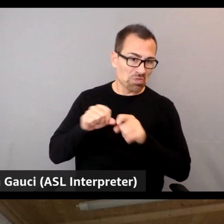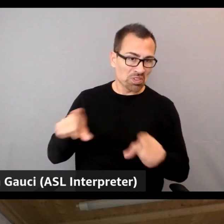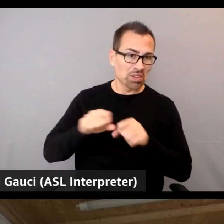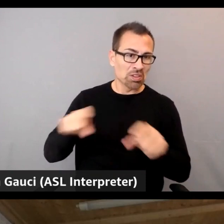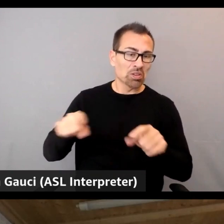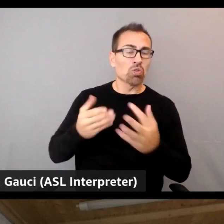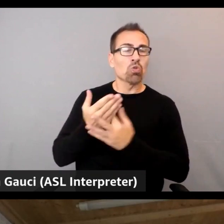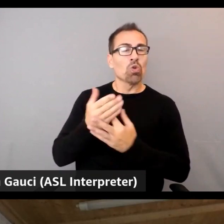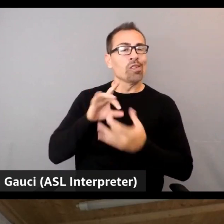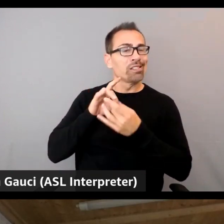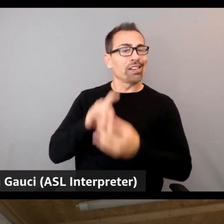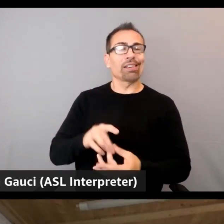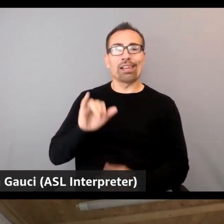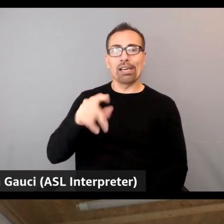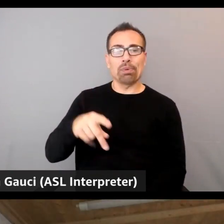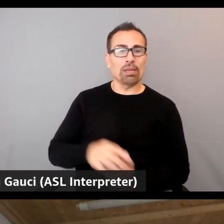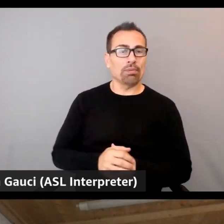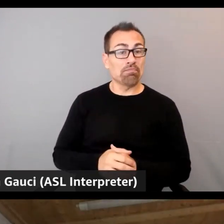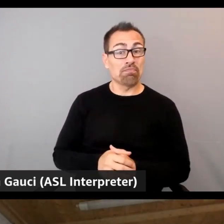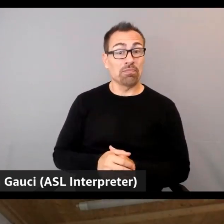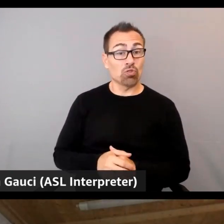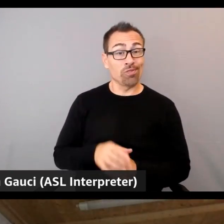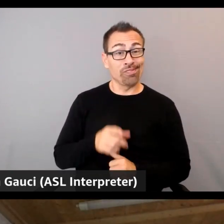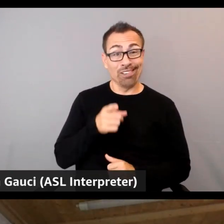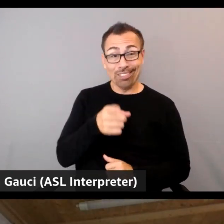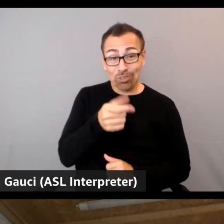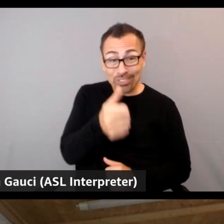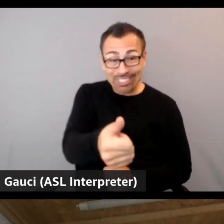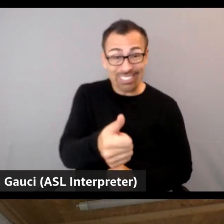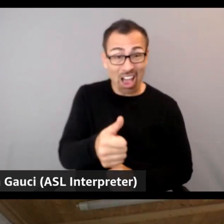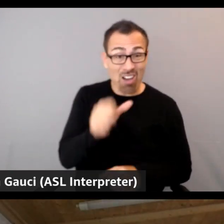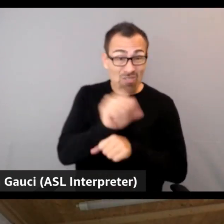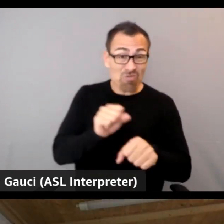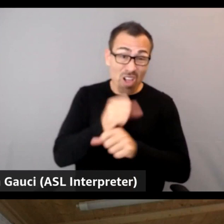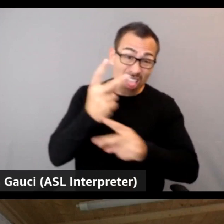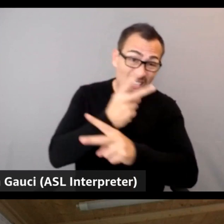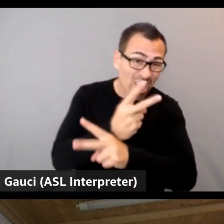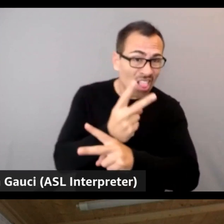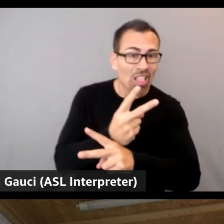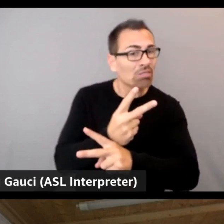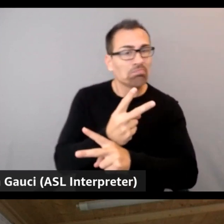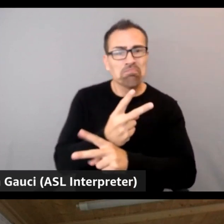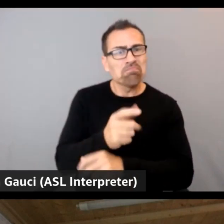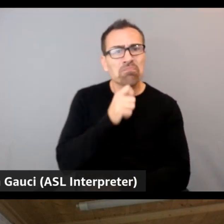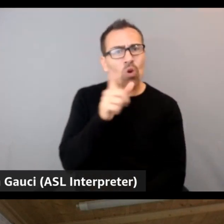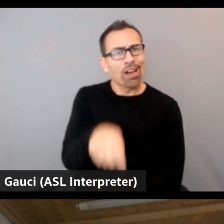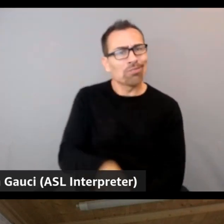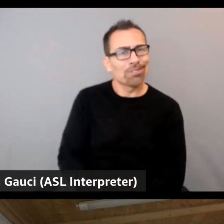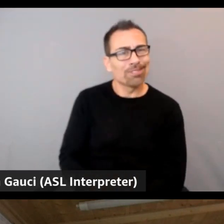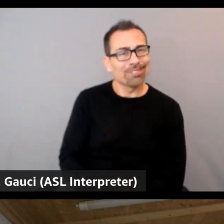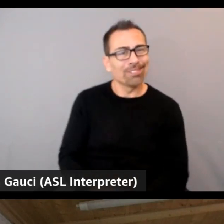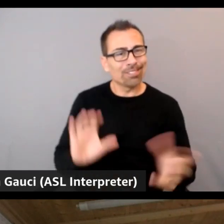There's no work required from you. You just onboard and say, there you go, send it. Okay.